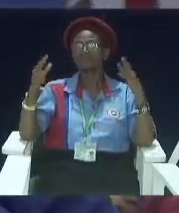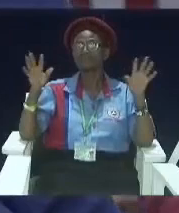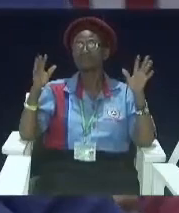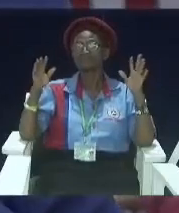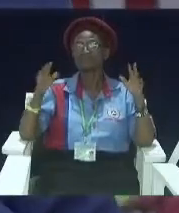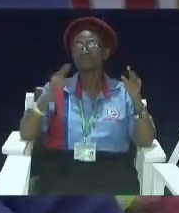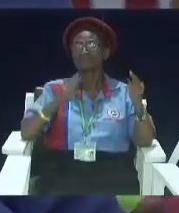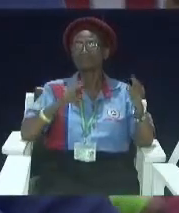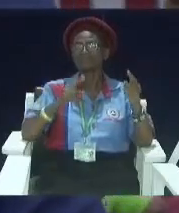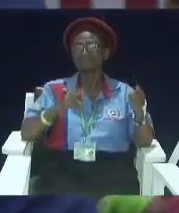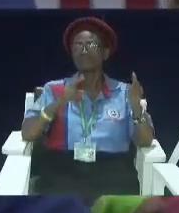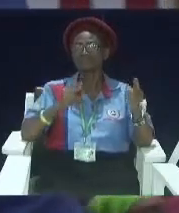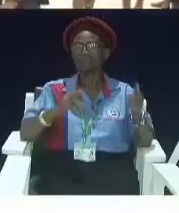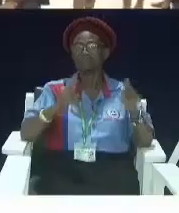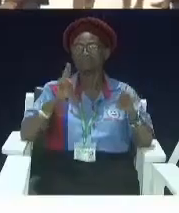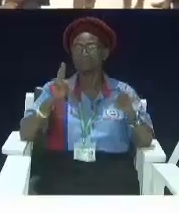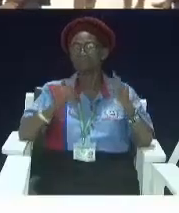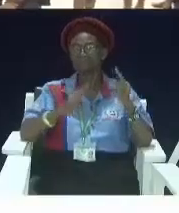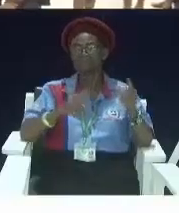Hurry up, hurry up, hurry up.